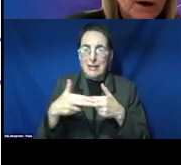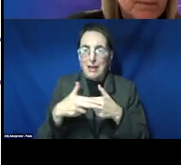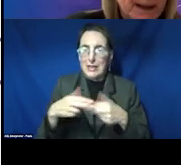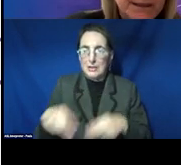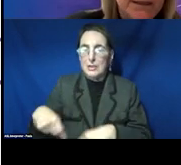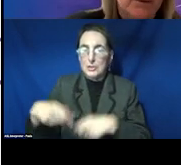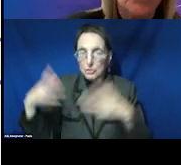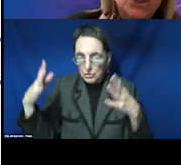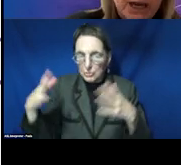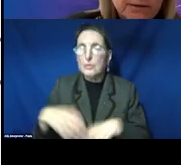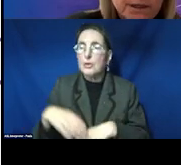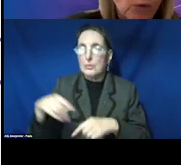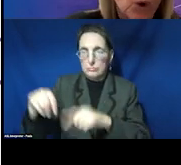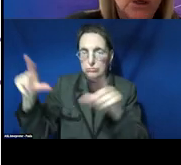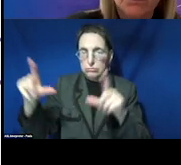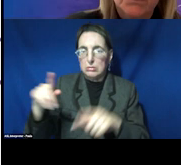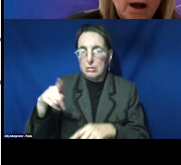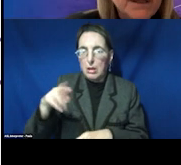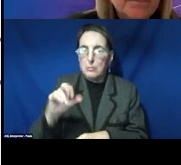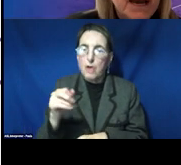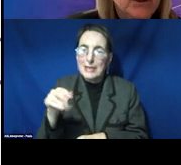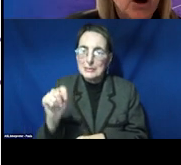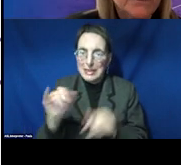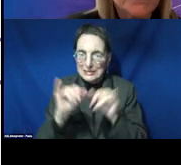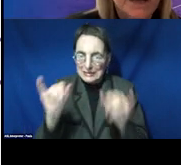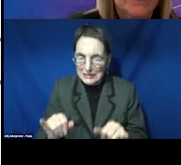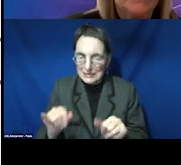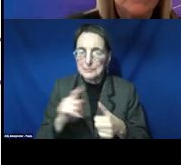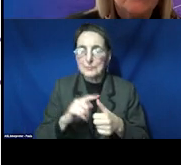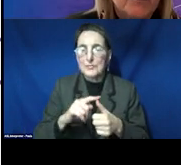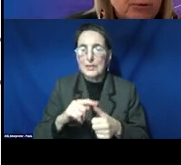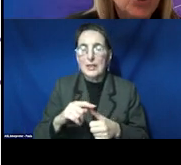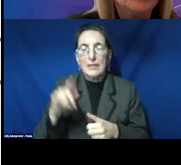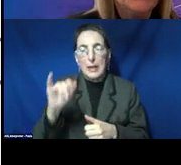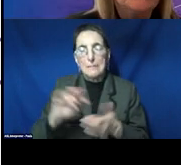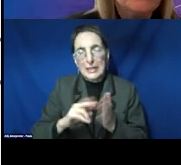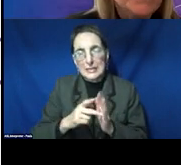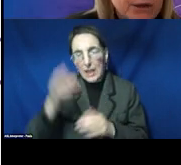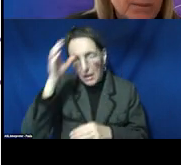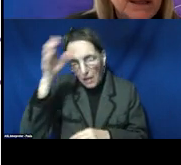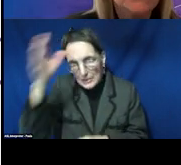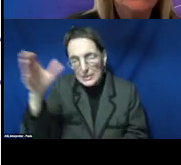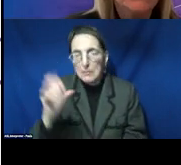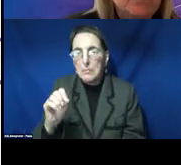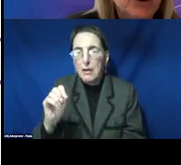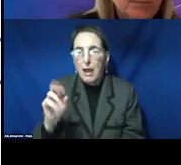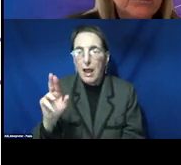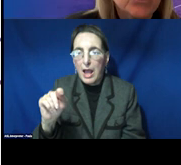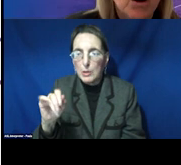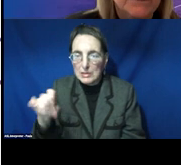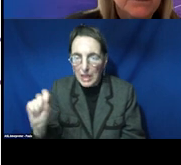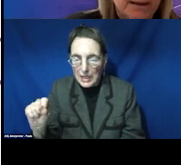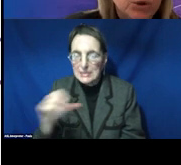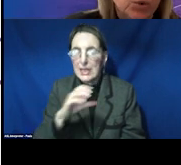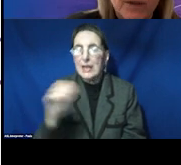the prospect system, which stands for concept outlines and the program suitability and